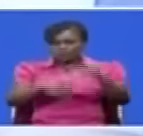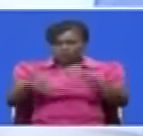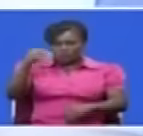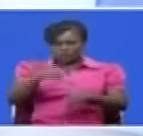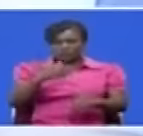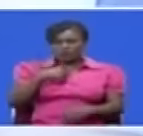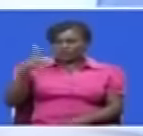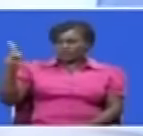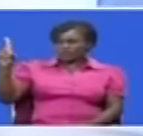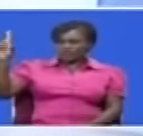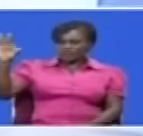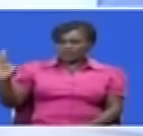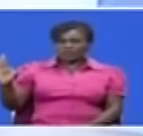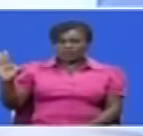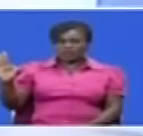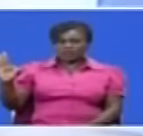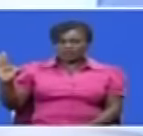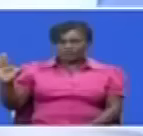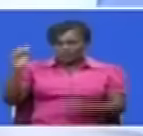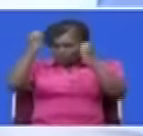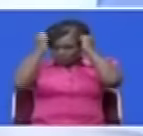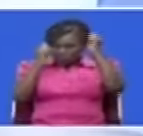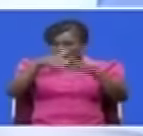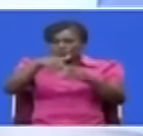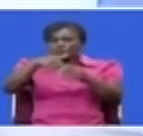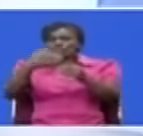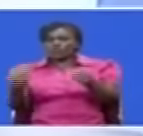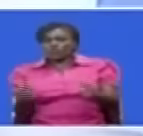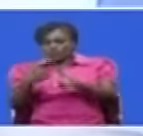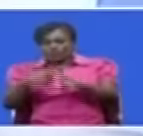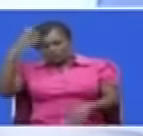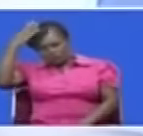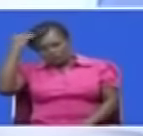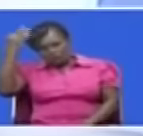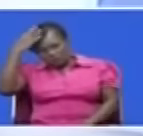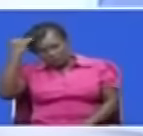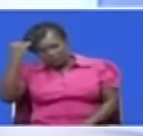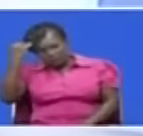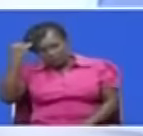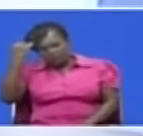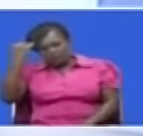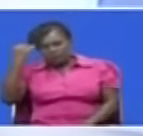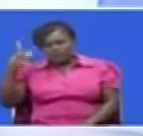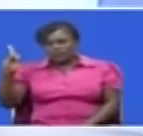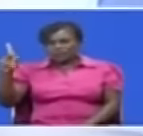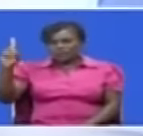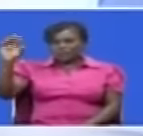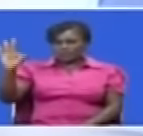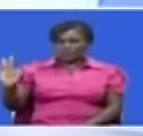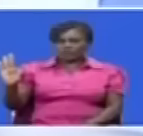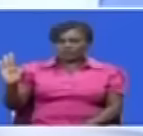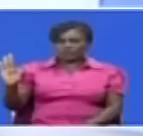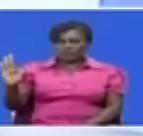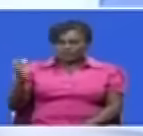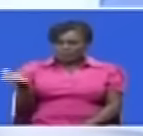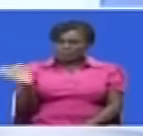have the KDF contingent of AMISOM troops withdraw from southern Somalia. Of course, that's a sector that KDF troops are in,